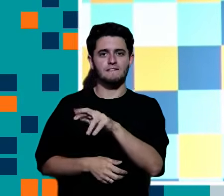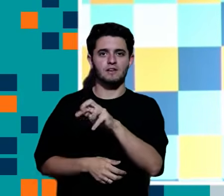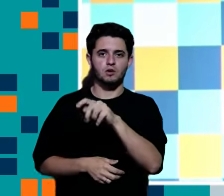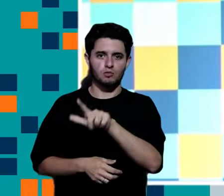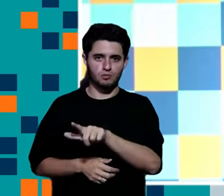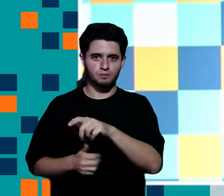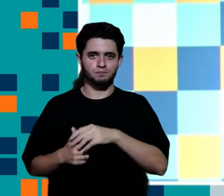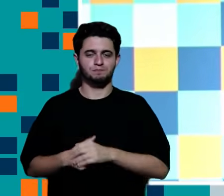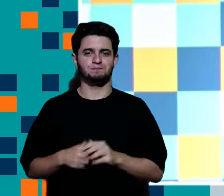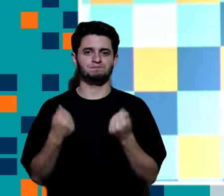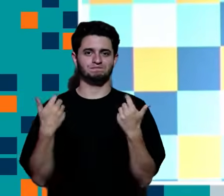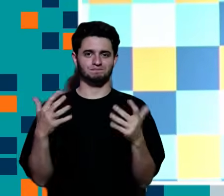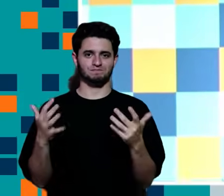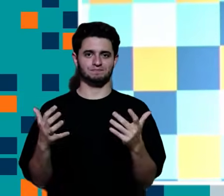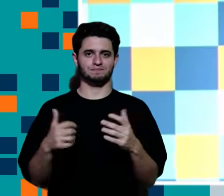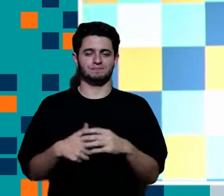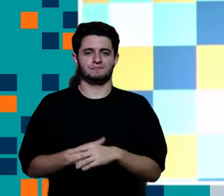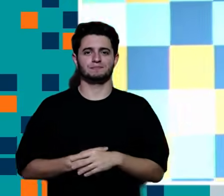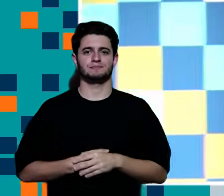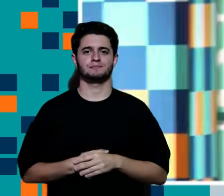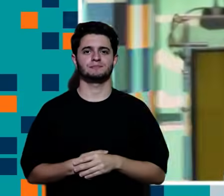Fantastic.